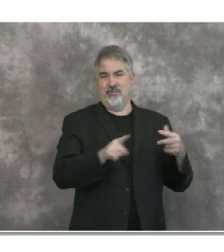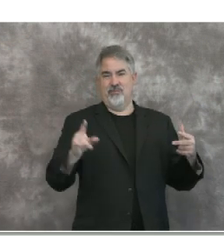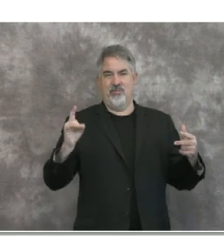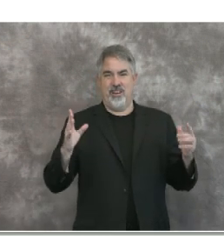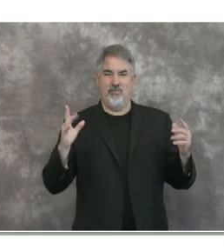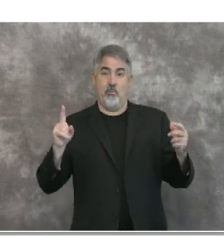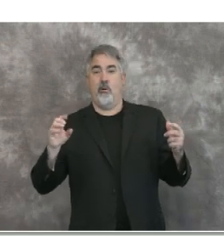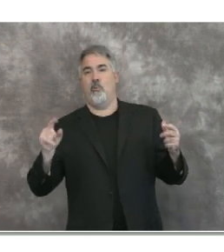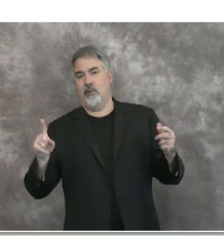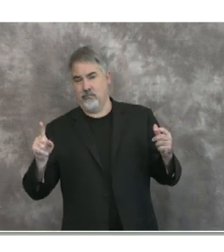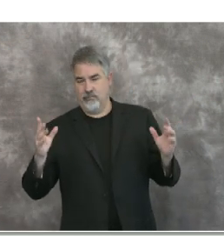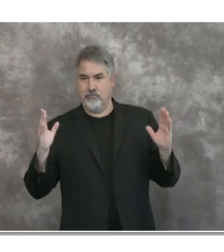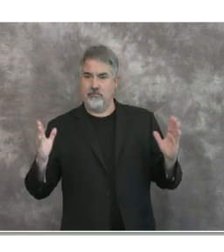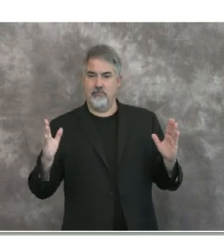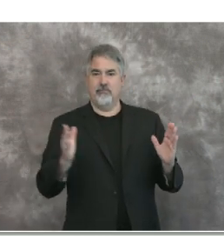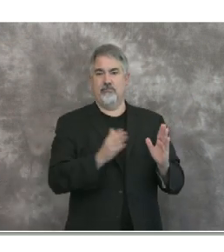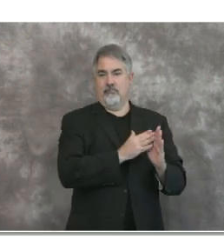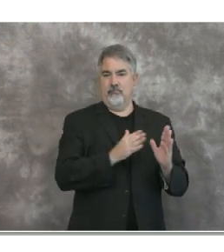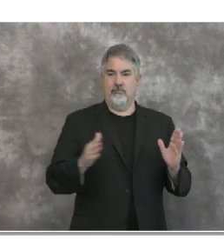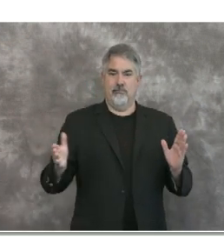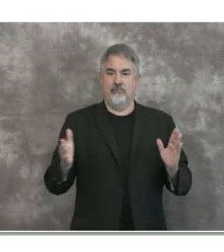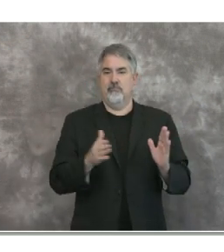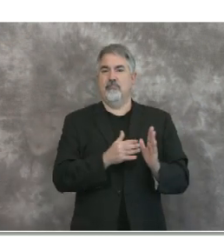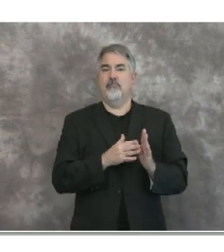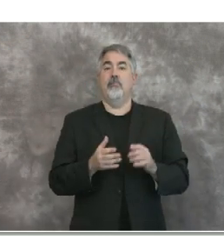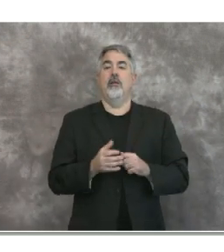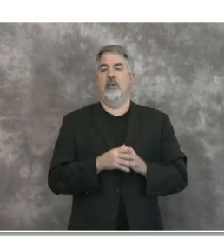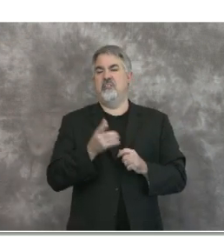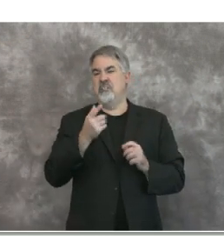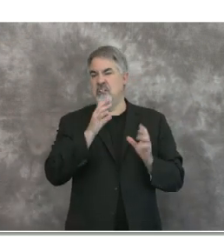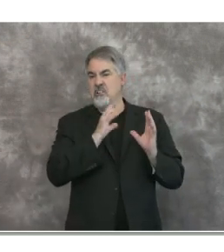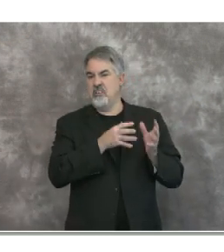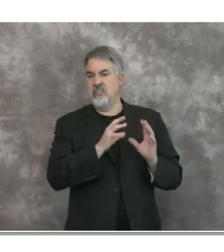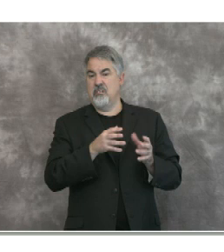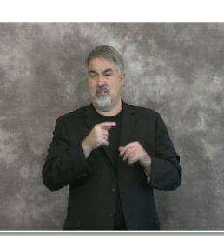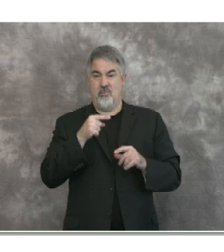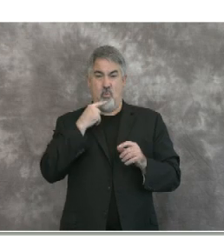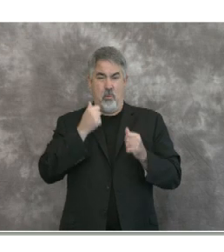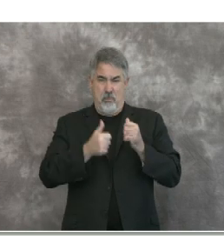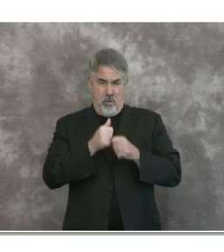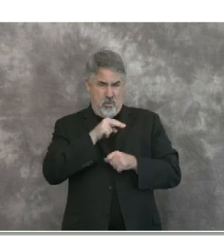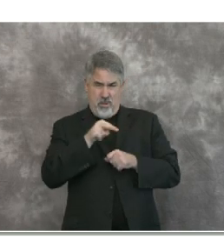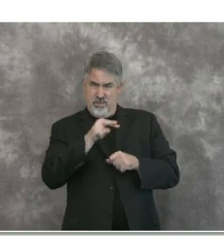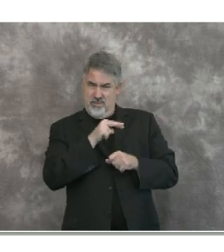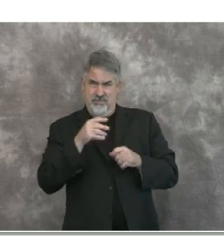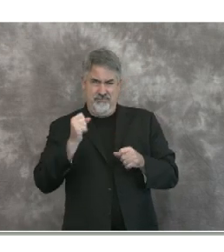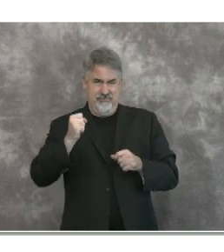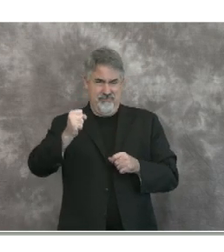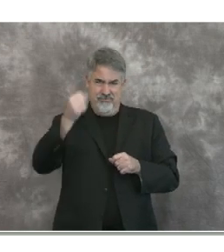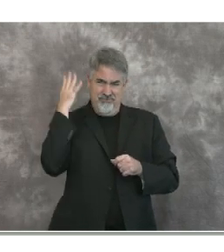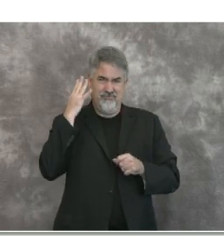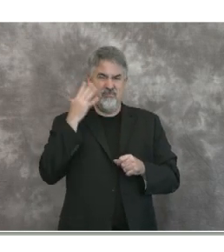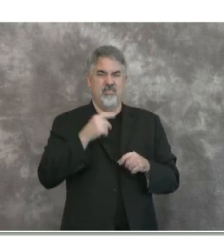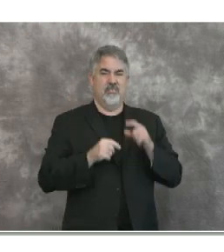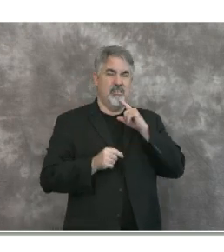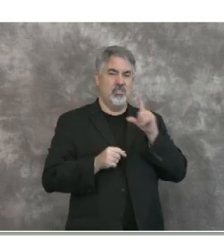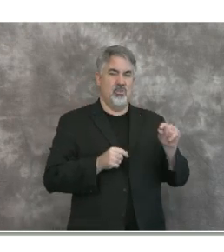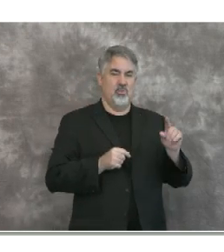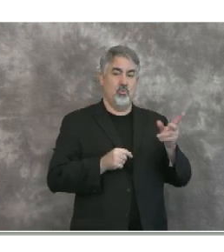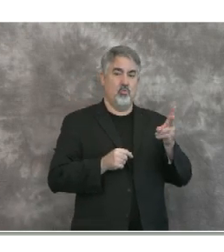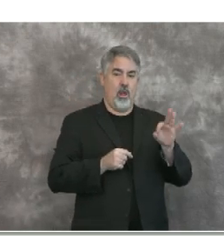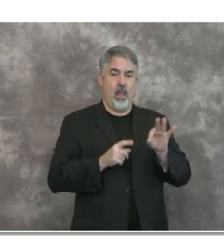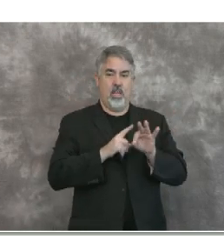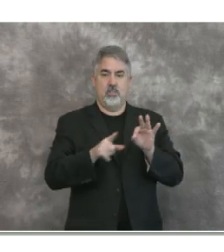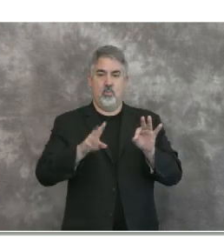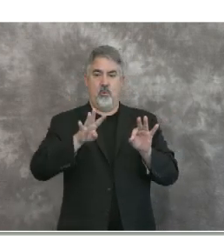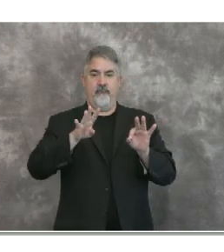years of age. The demographics for age group 20 to 49 years of age is